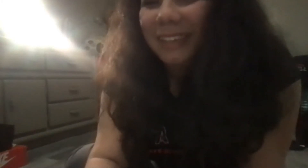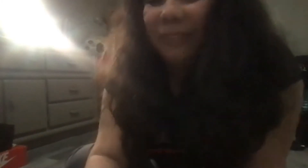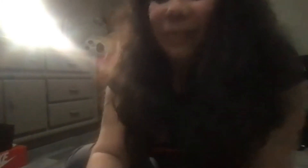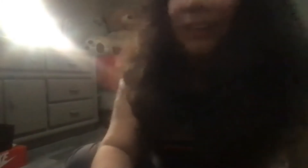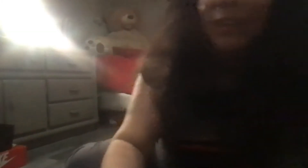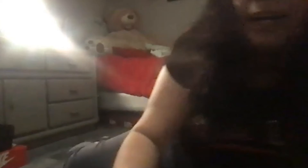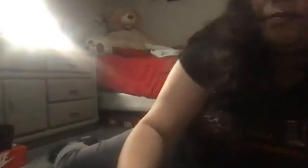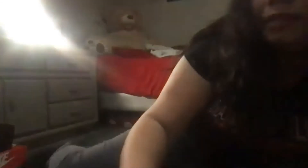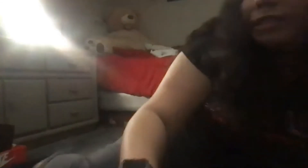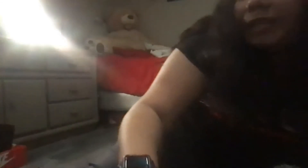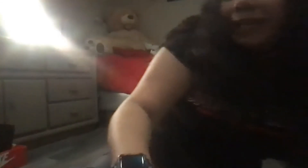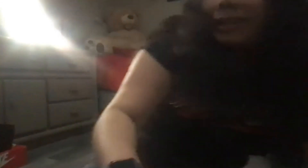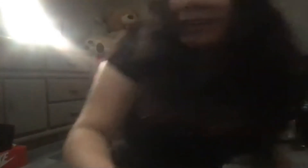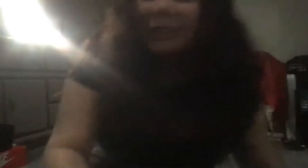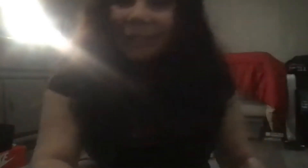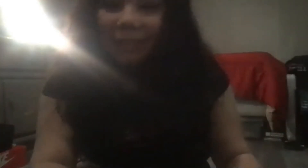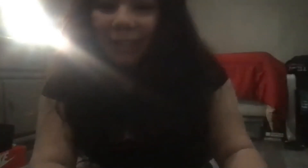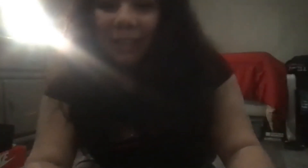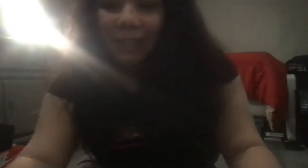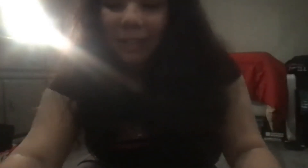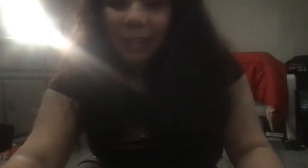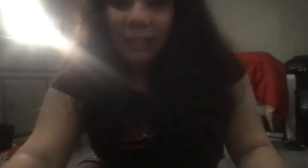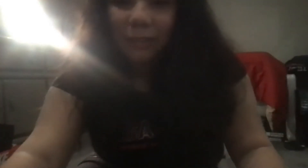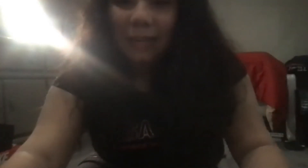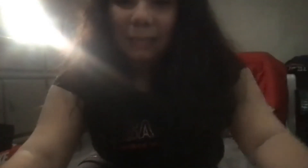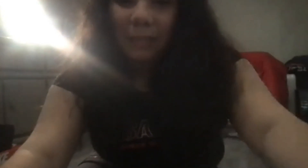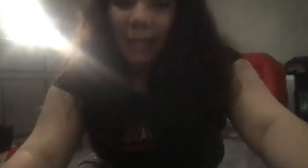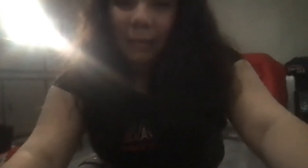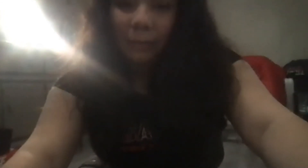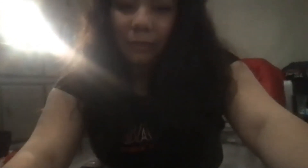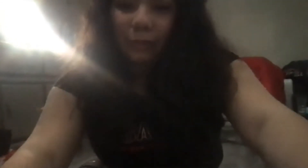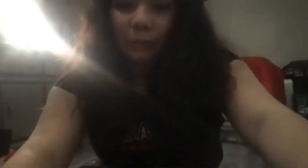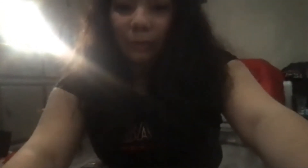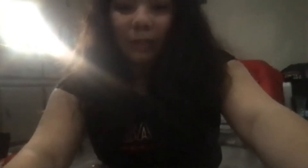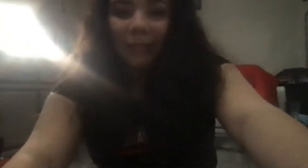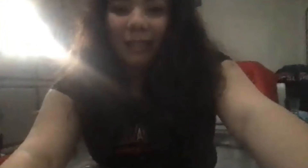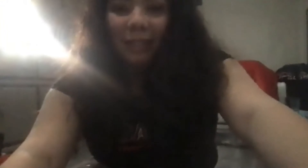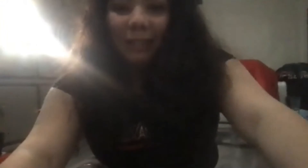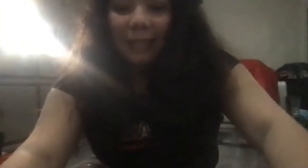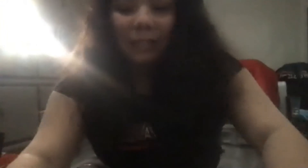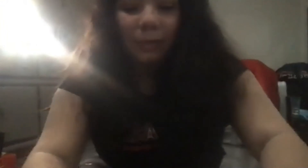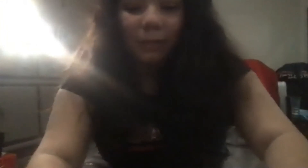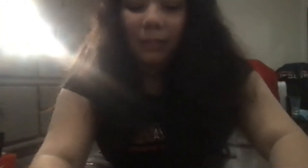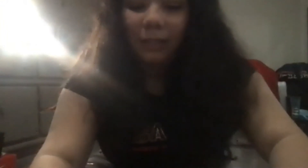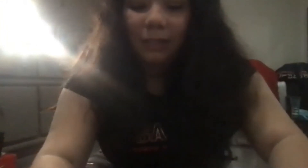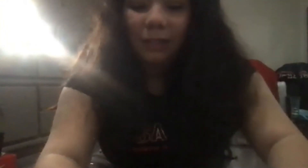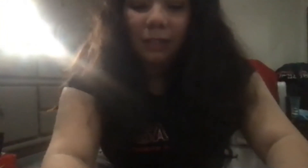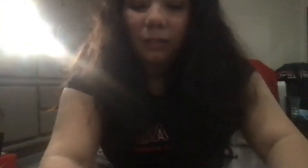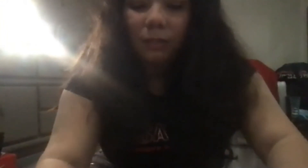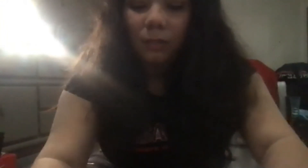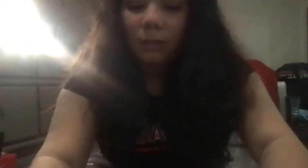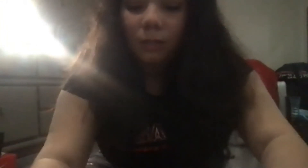Thank you. I appreciate you guys being able to dance with me.